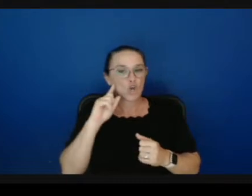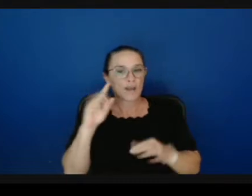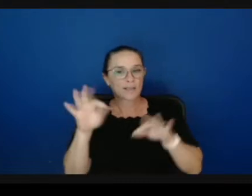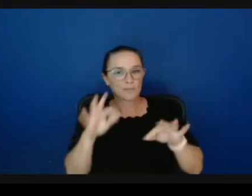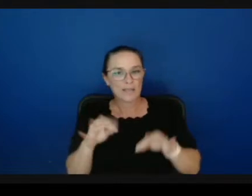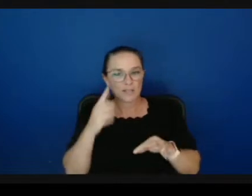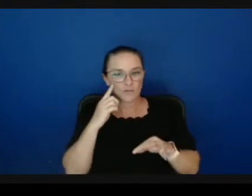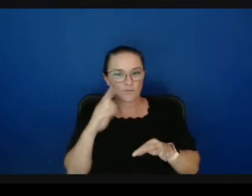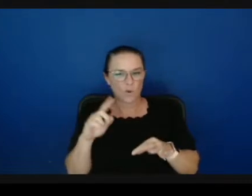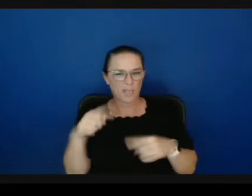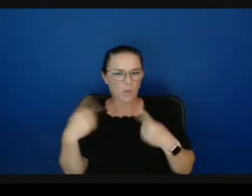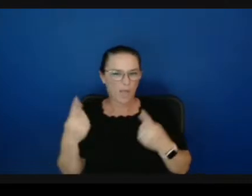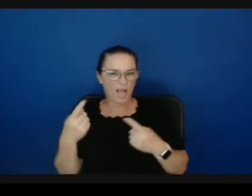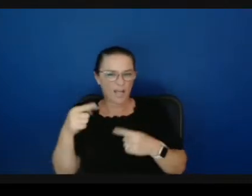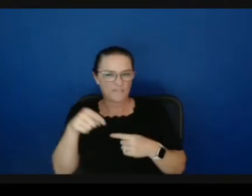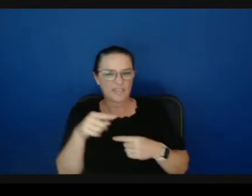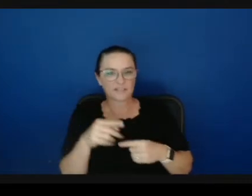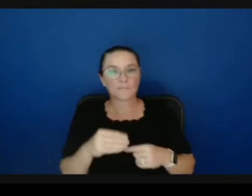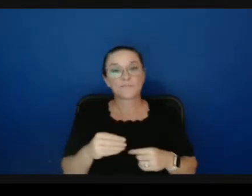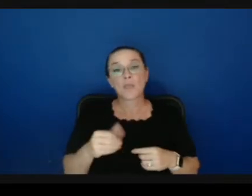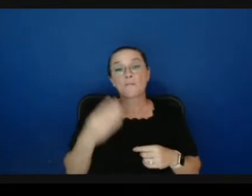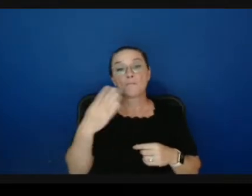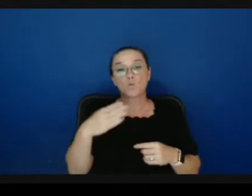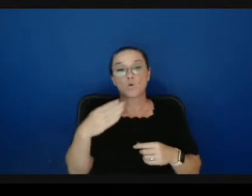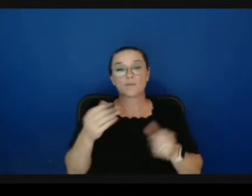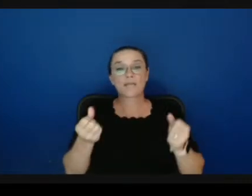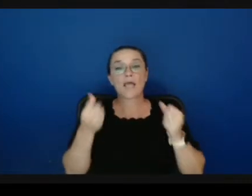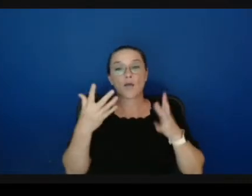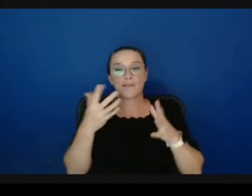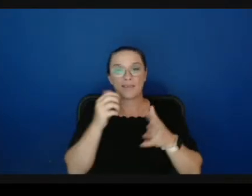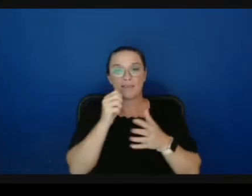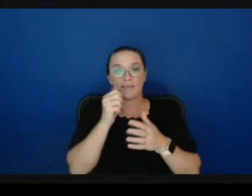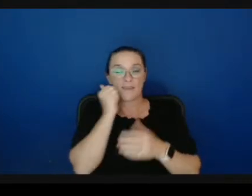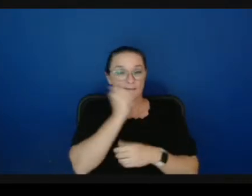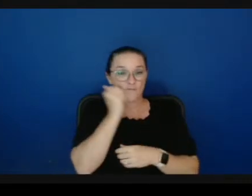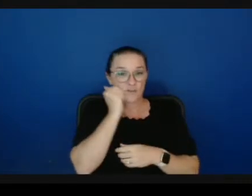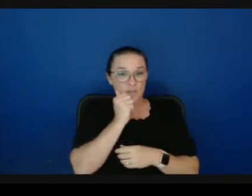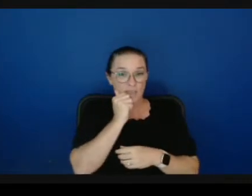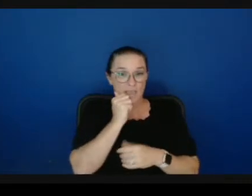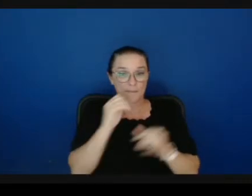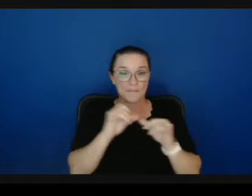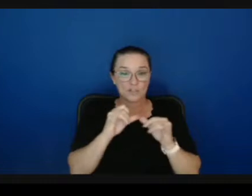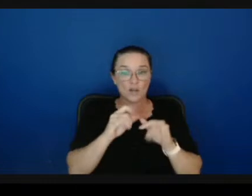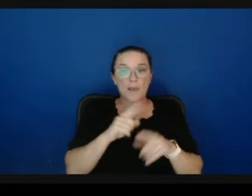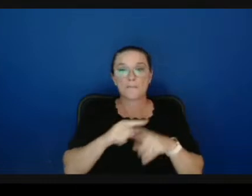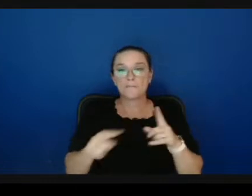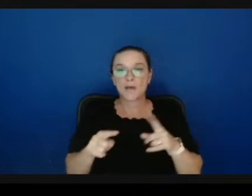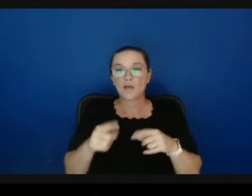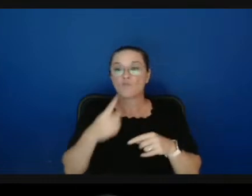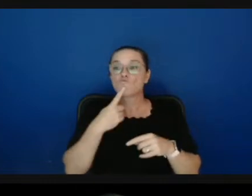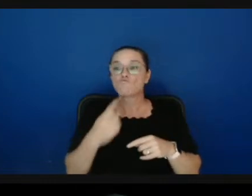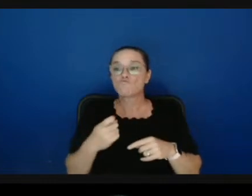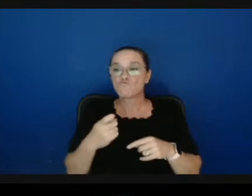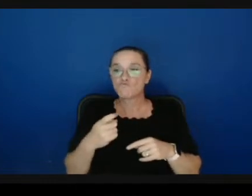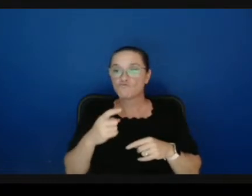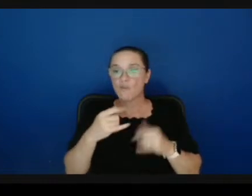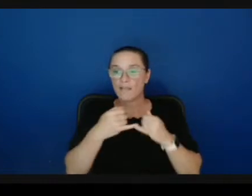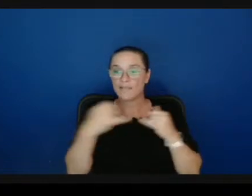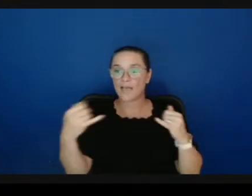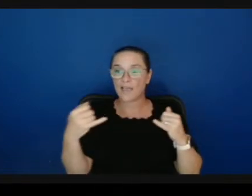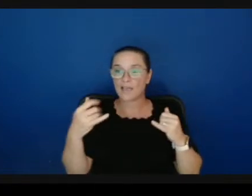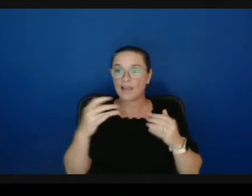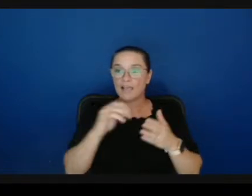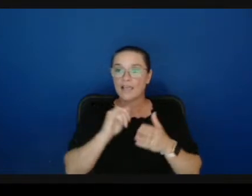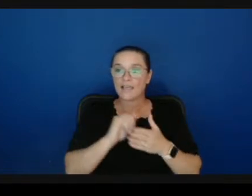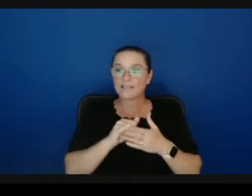graph, the blue bars are earthquakes per day, measured on this side, but the red line corresponds to this cumulative